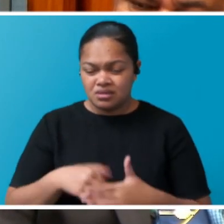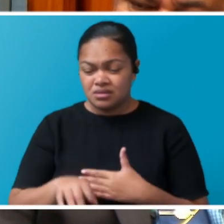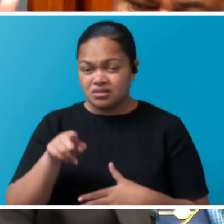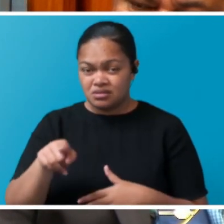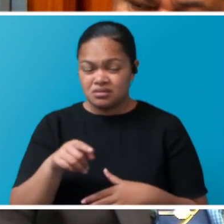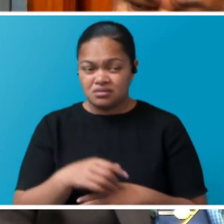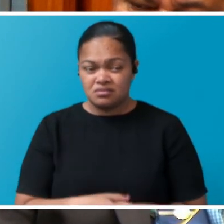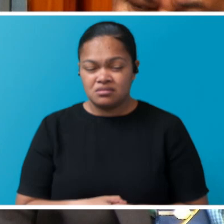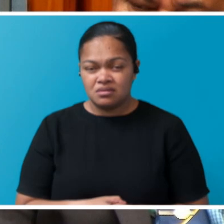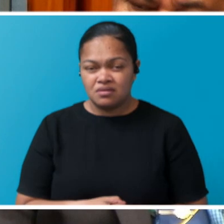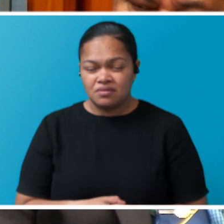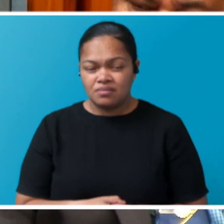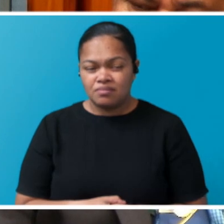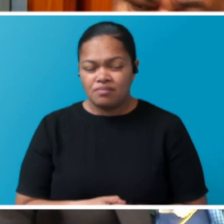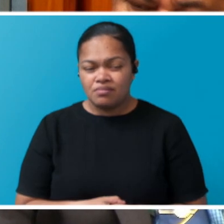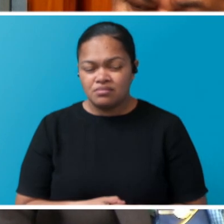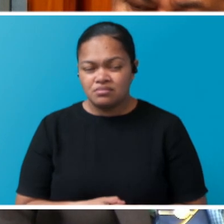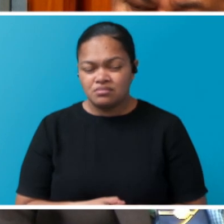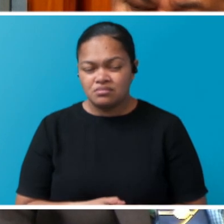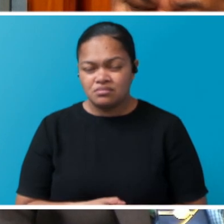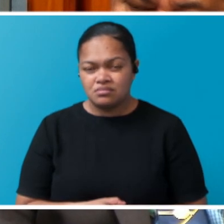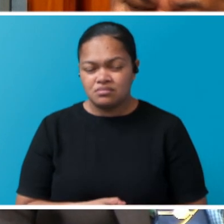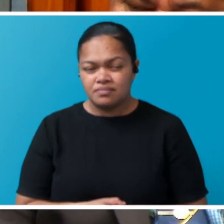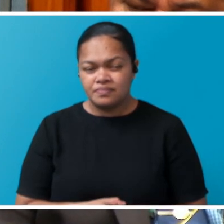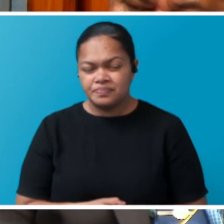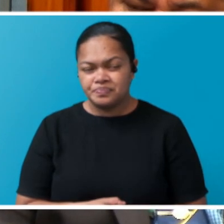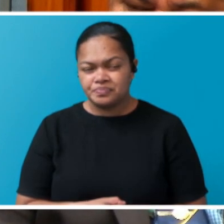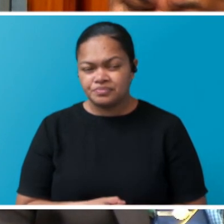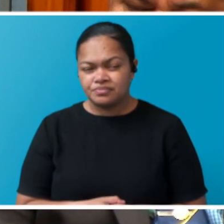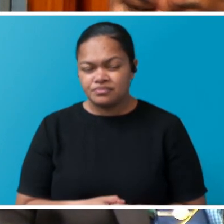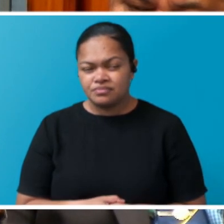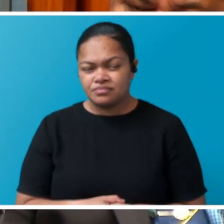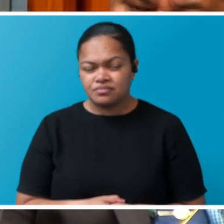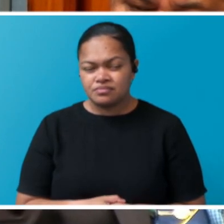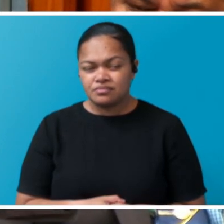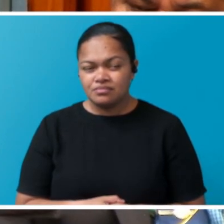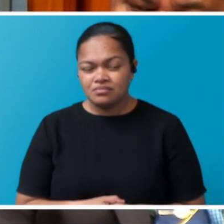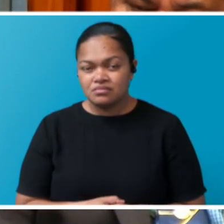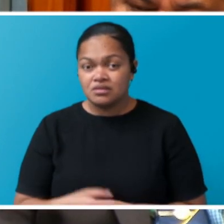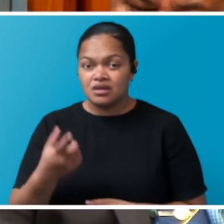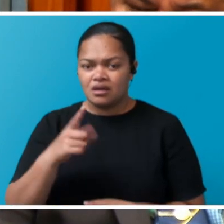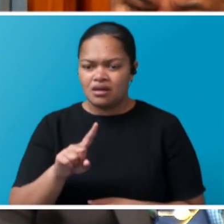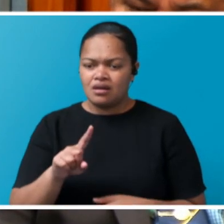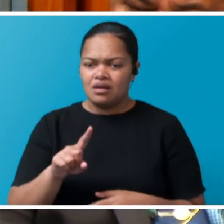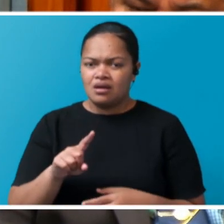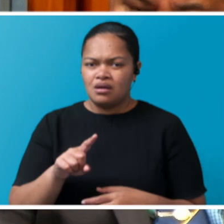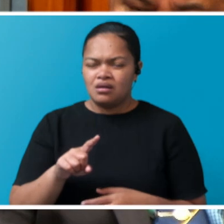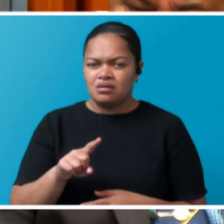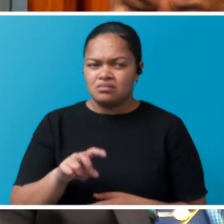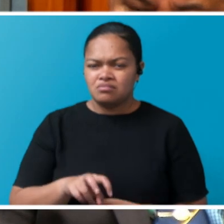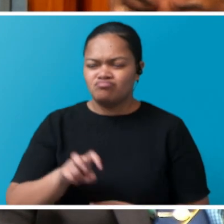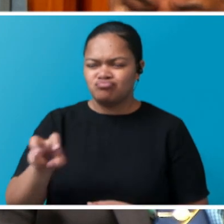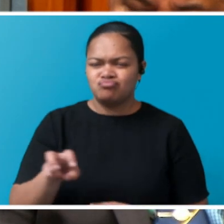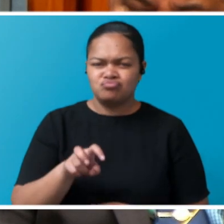by as well as moving on location or locating, or before